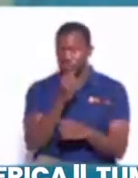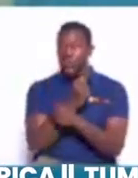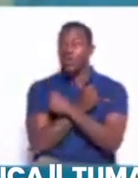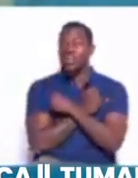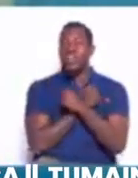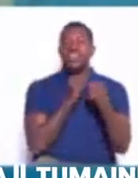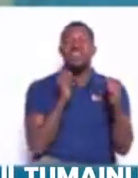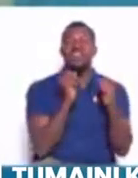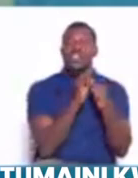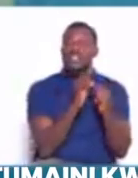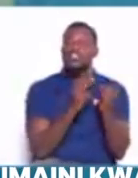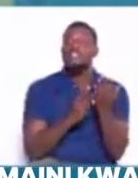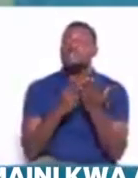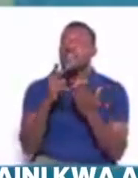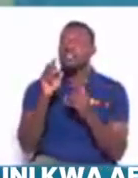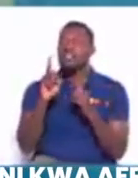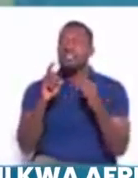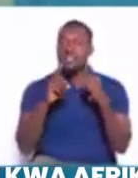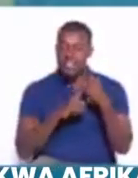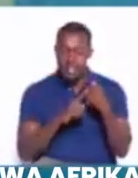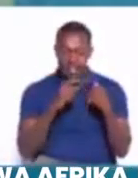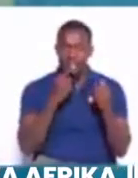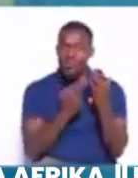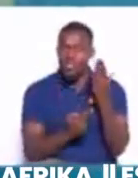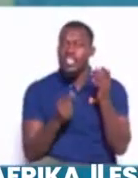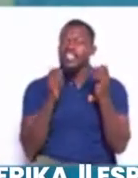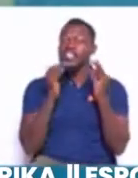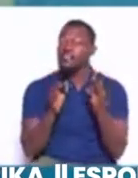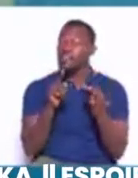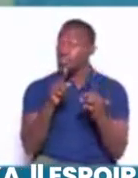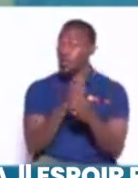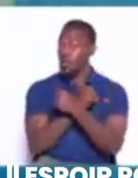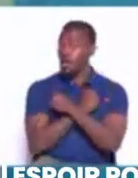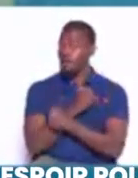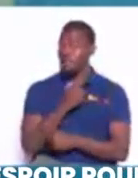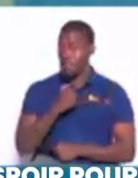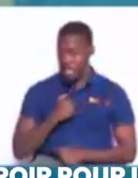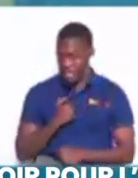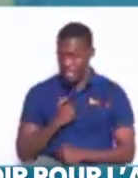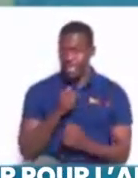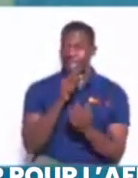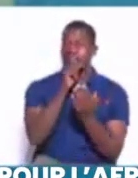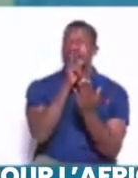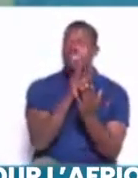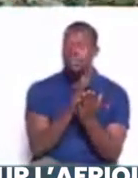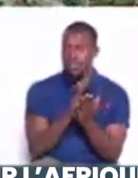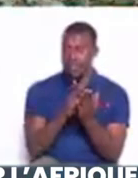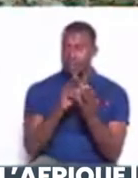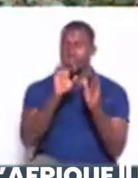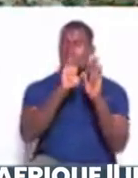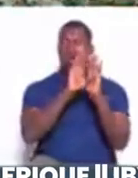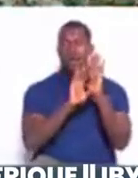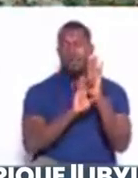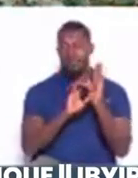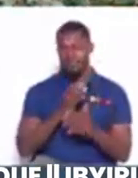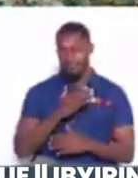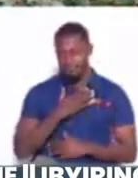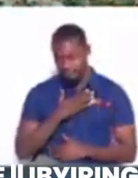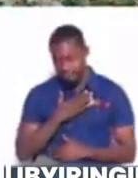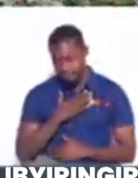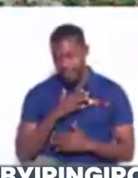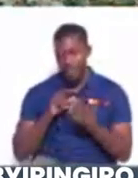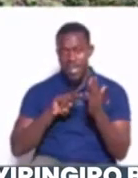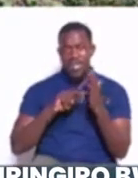me, do what? Keep my commandments. If you love me. So all of our obedience